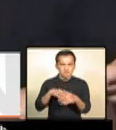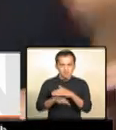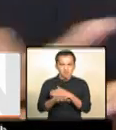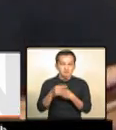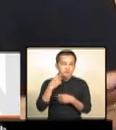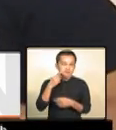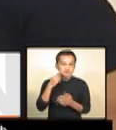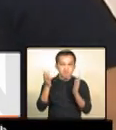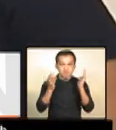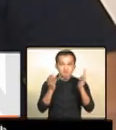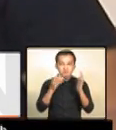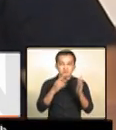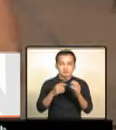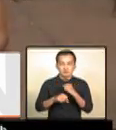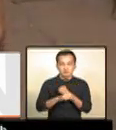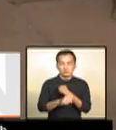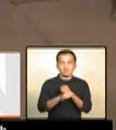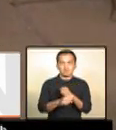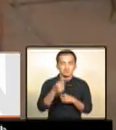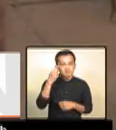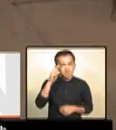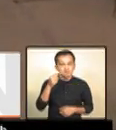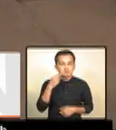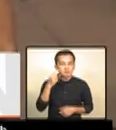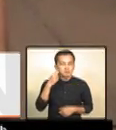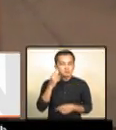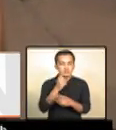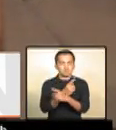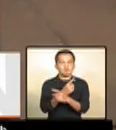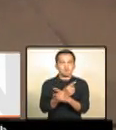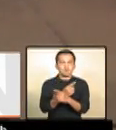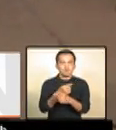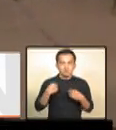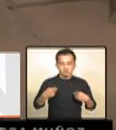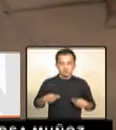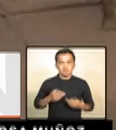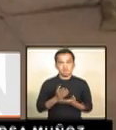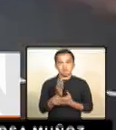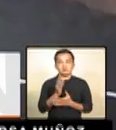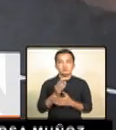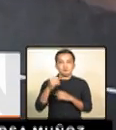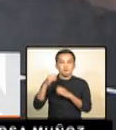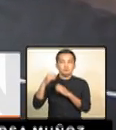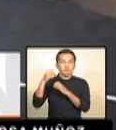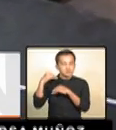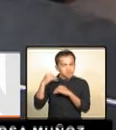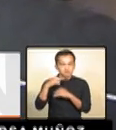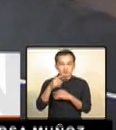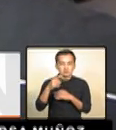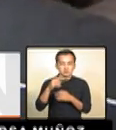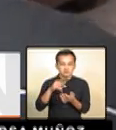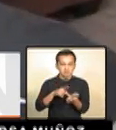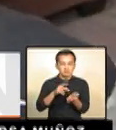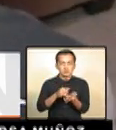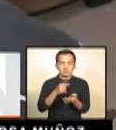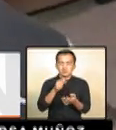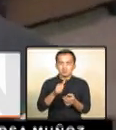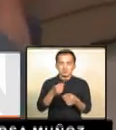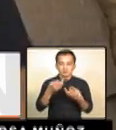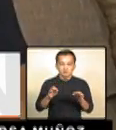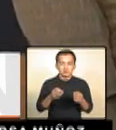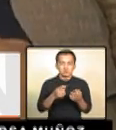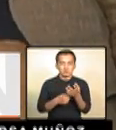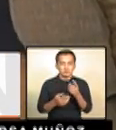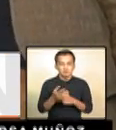Services at nagsisilbing advocate for deaf and disability human rights. Umaasa si JP na di natatapos sa debate ang pagkilala